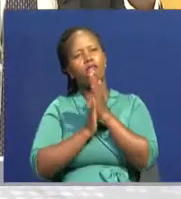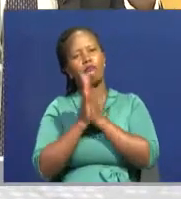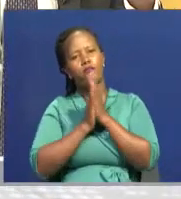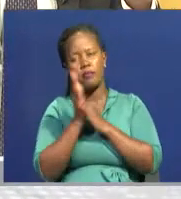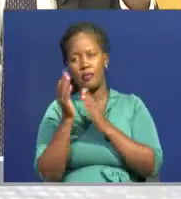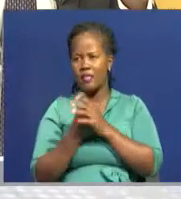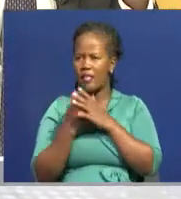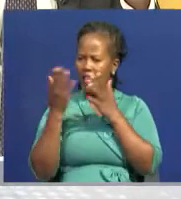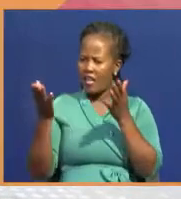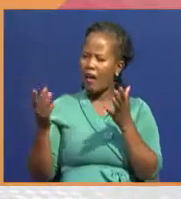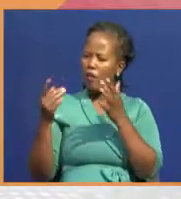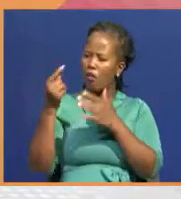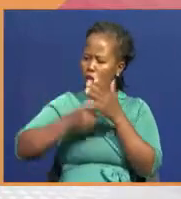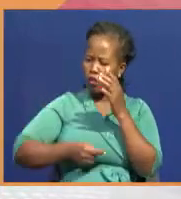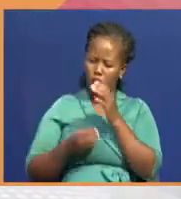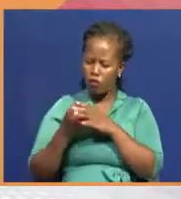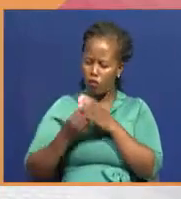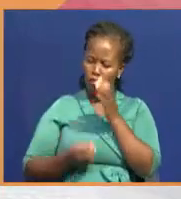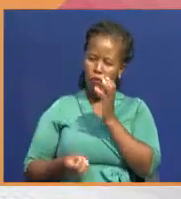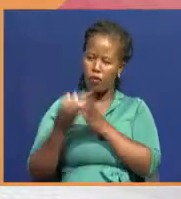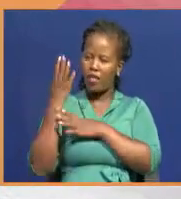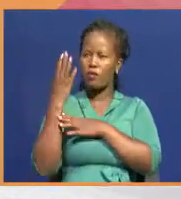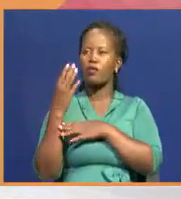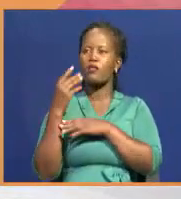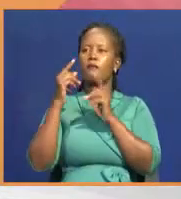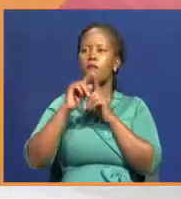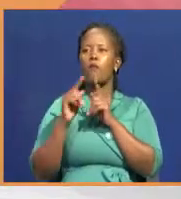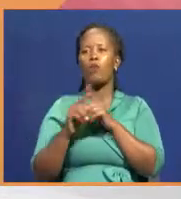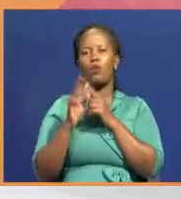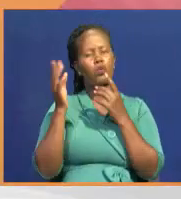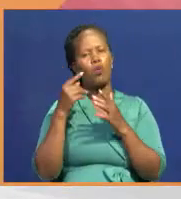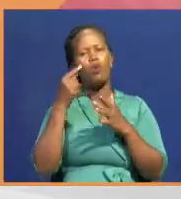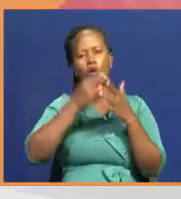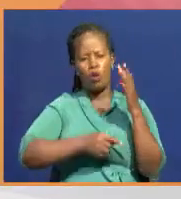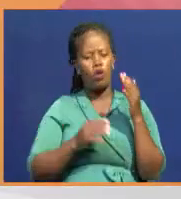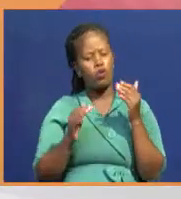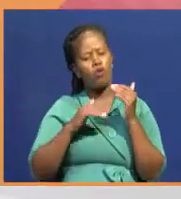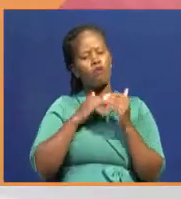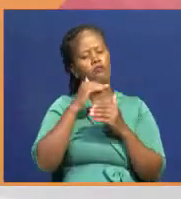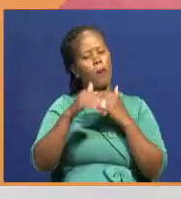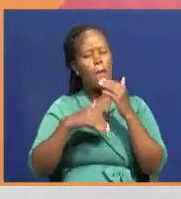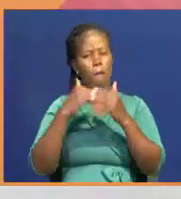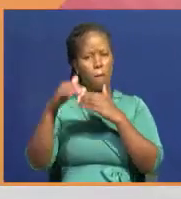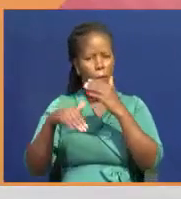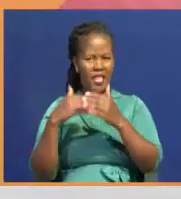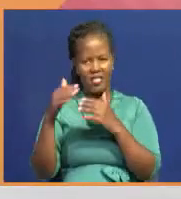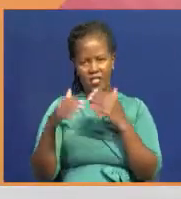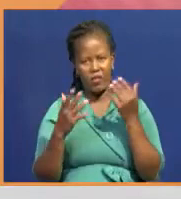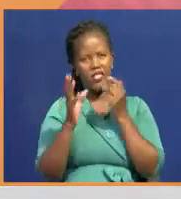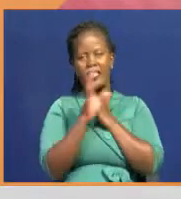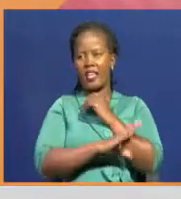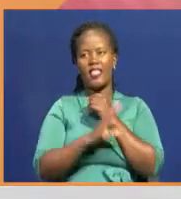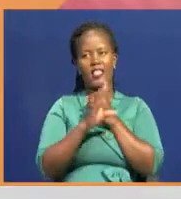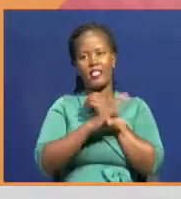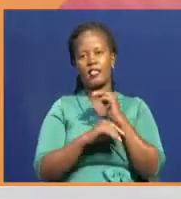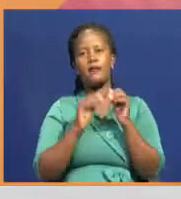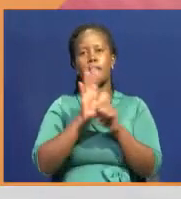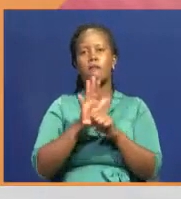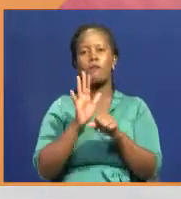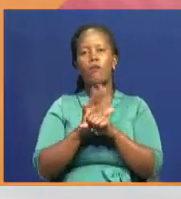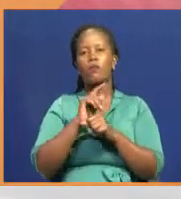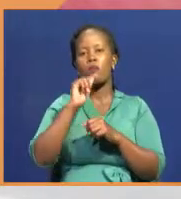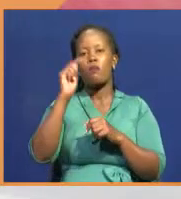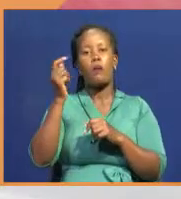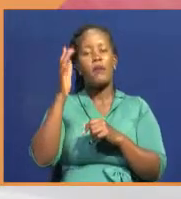about the cost of production, and I'm looking at the cost of materials here in the country. You find that a number of Kenyans, whether